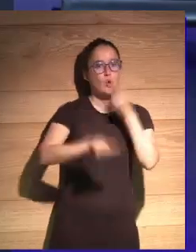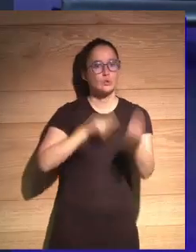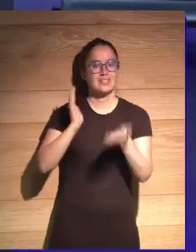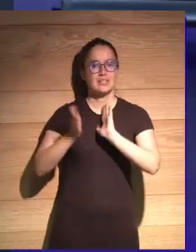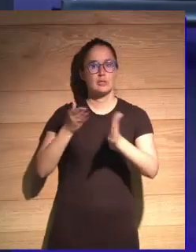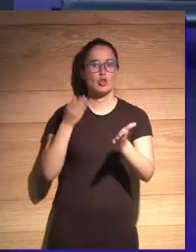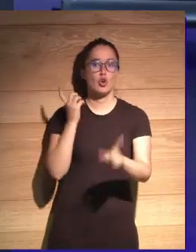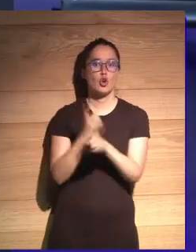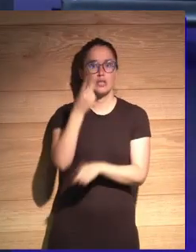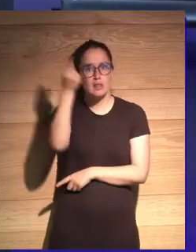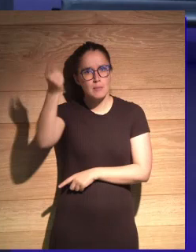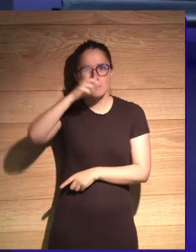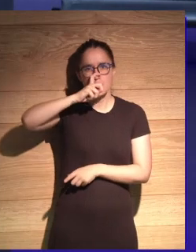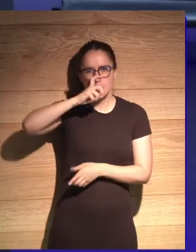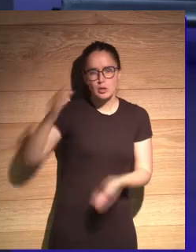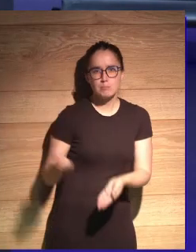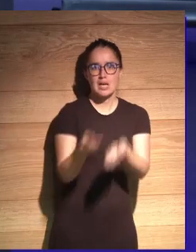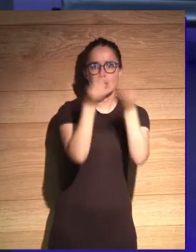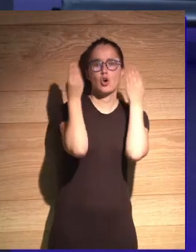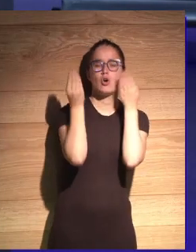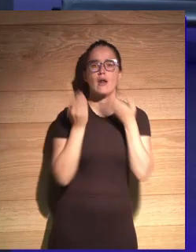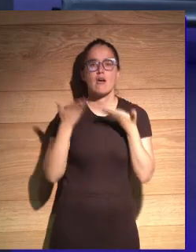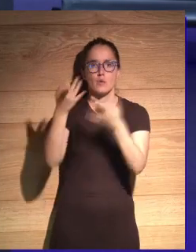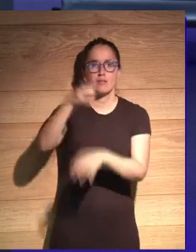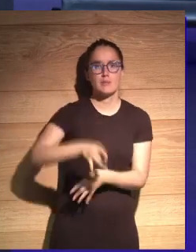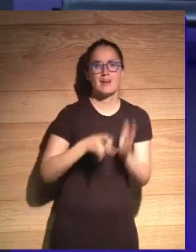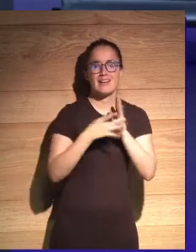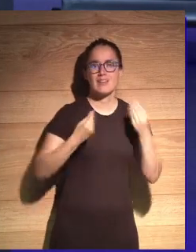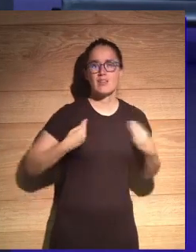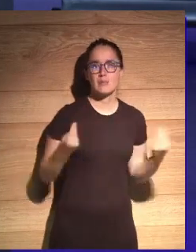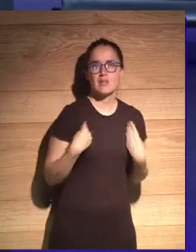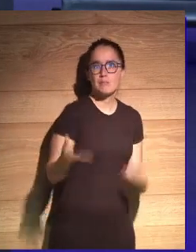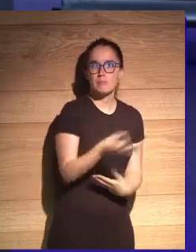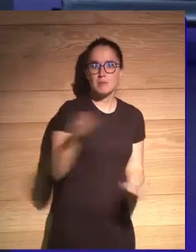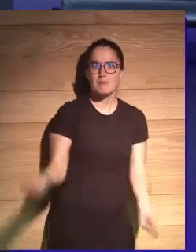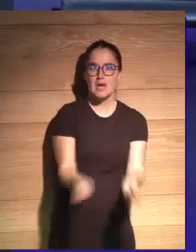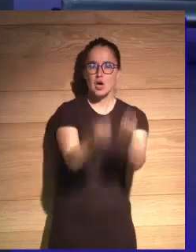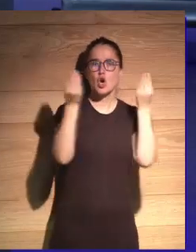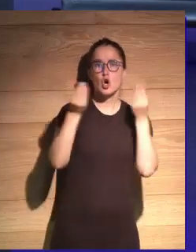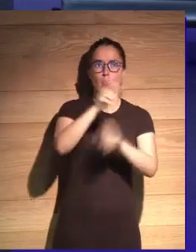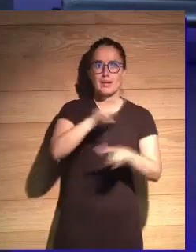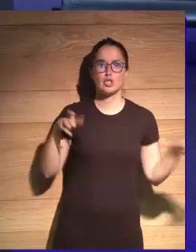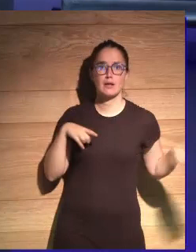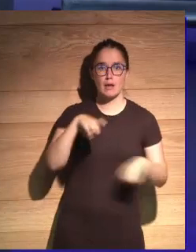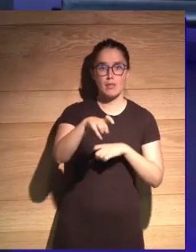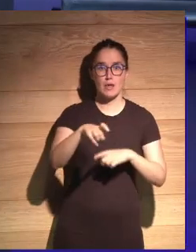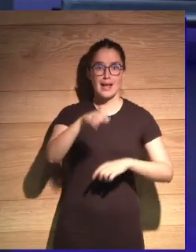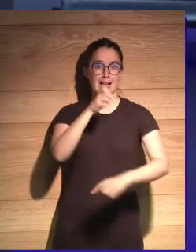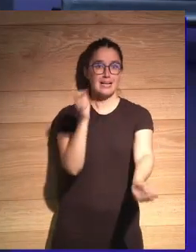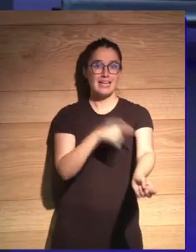palsy, with treatments with Alzheimer and memory issues, and also to improve the quality of life of